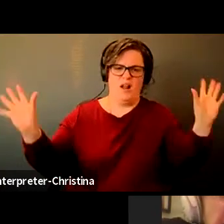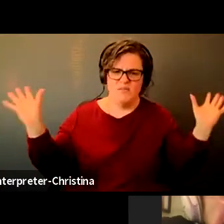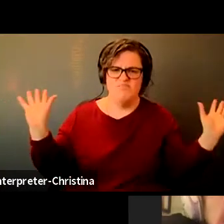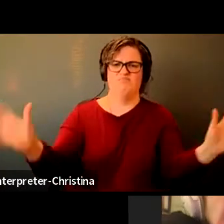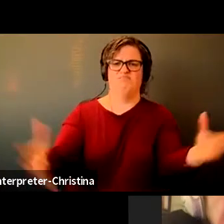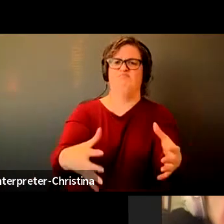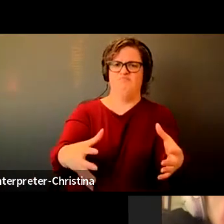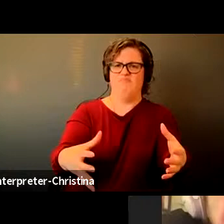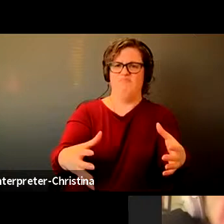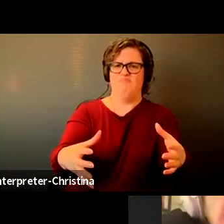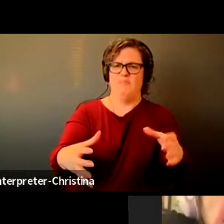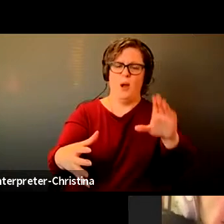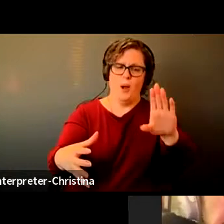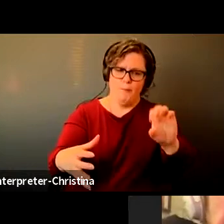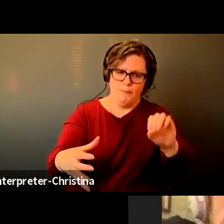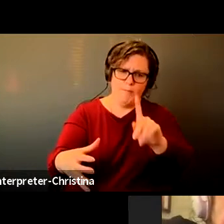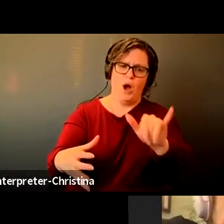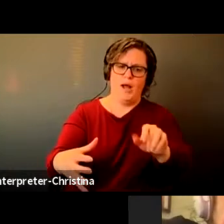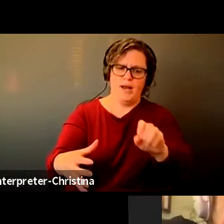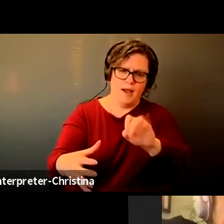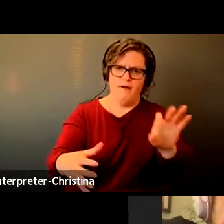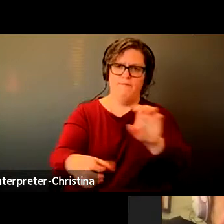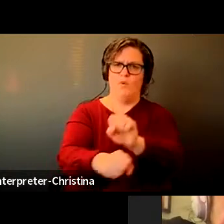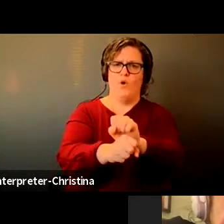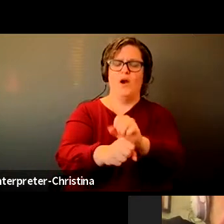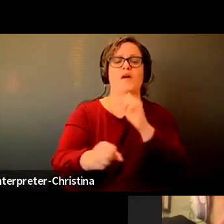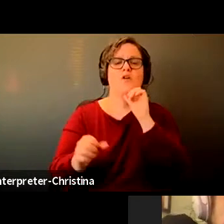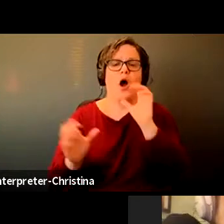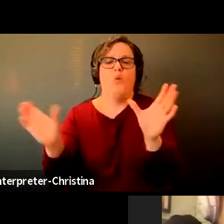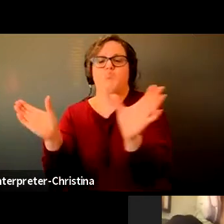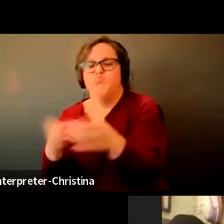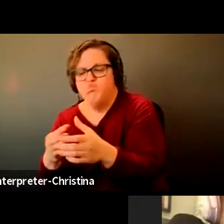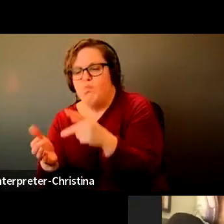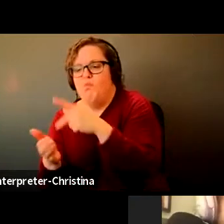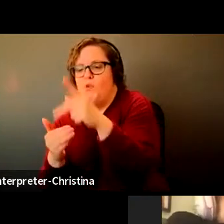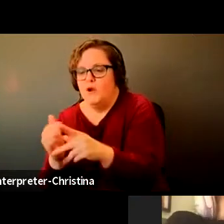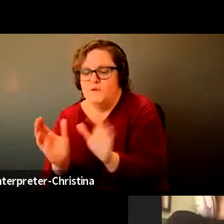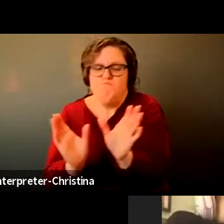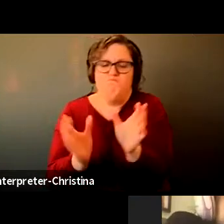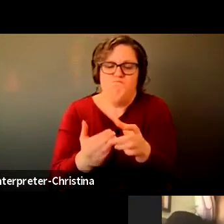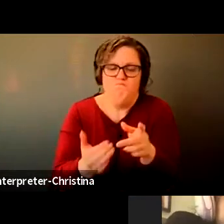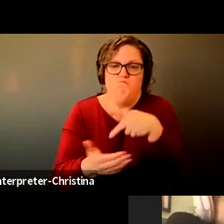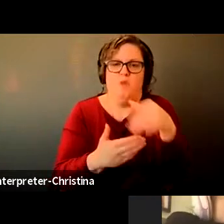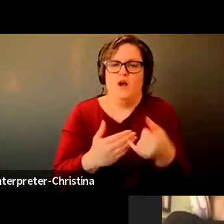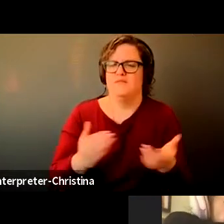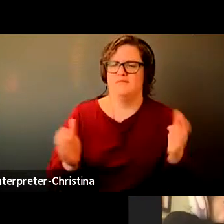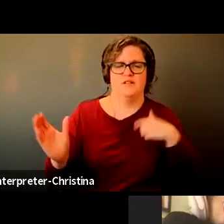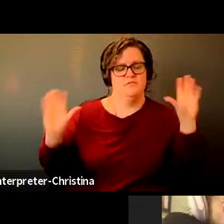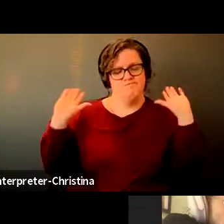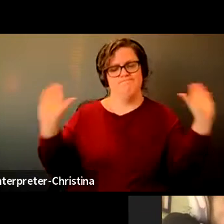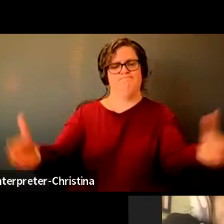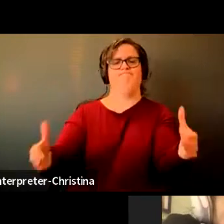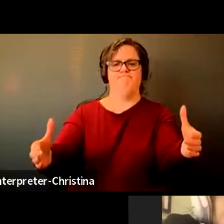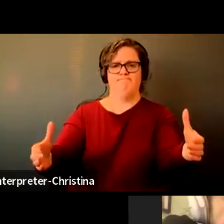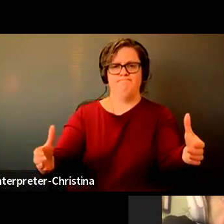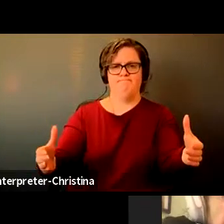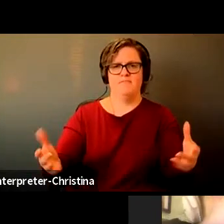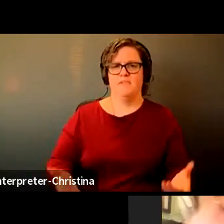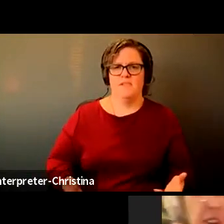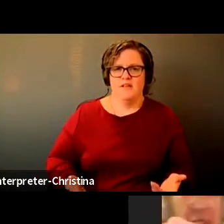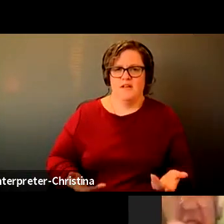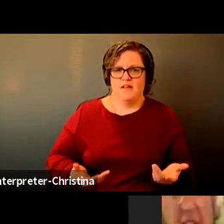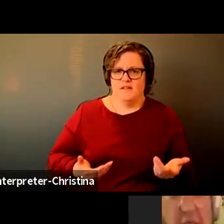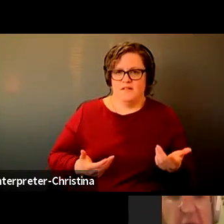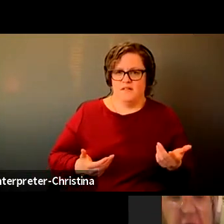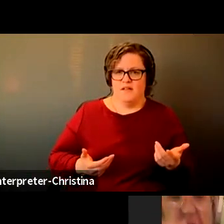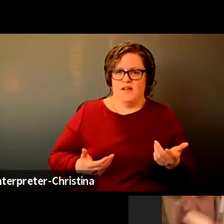practice, who I am in my relationships, who I am in my everyday life, in my like tiny apartment, or who, you know, who I